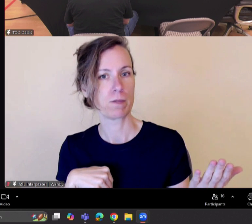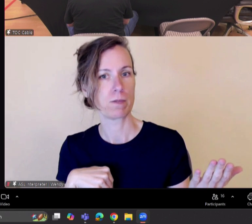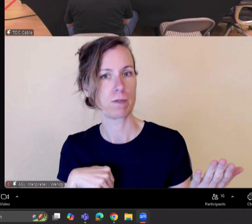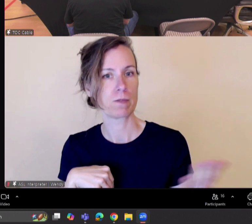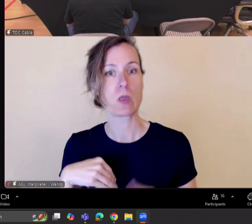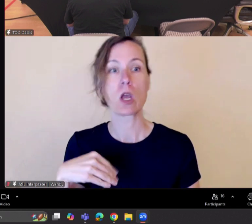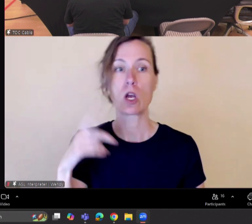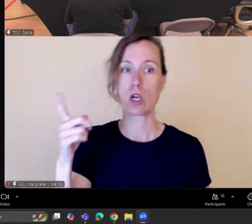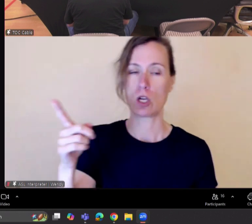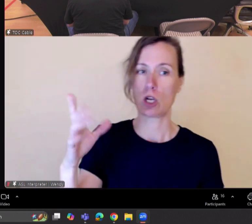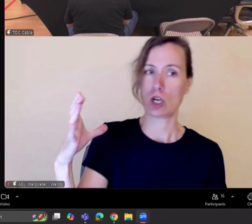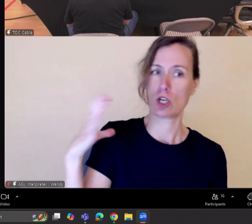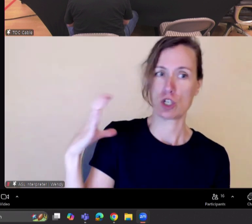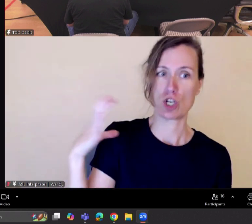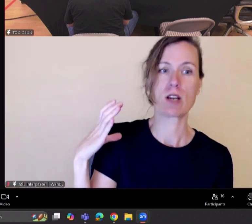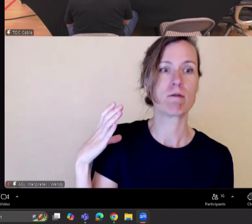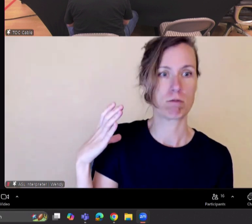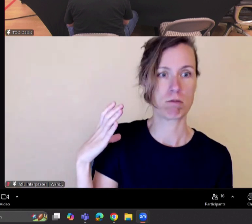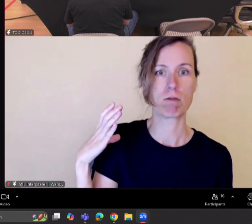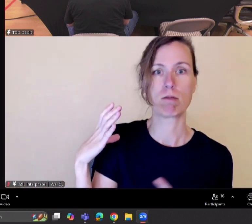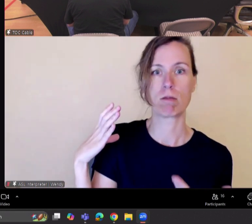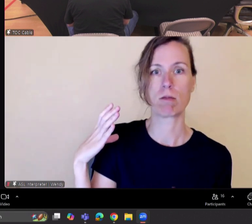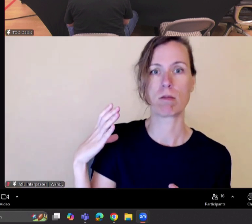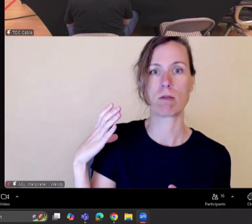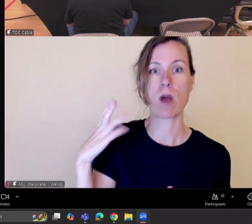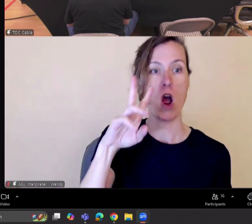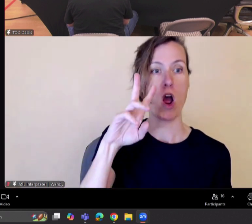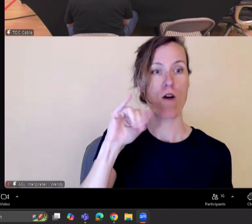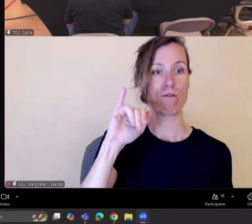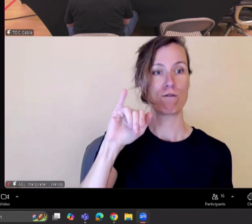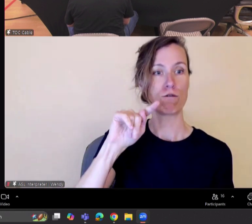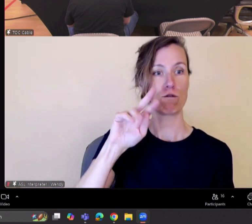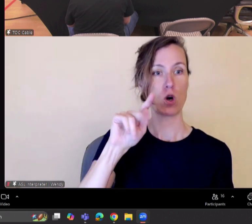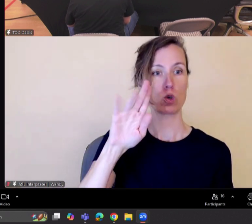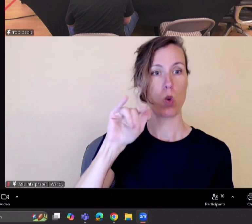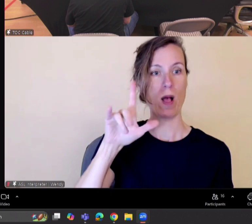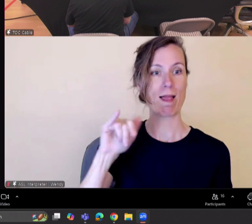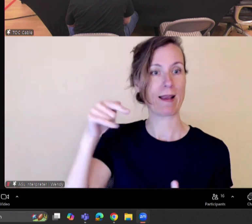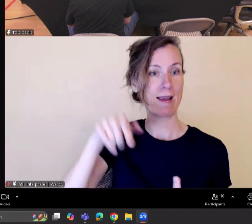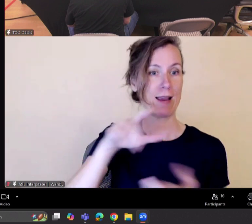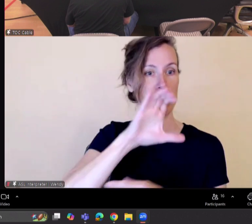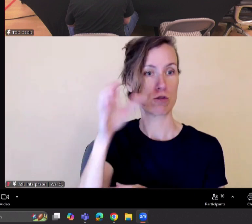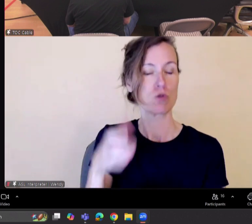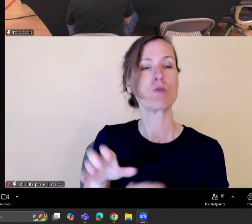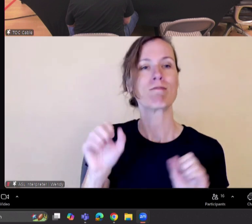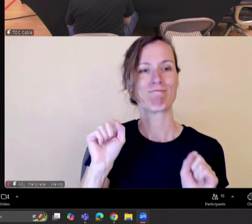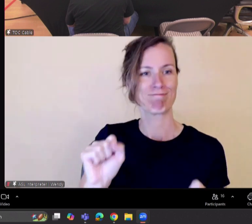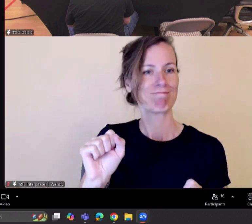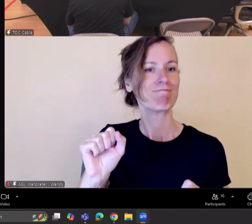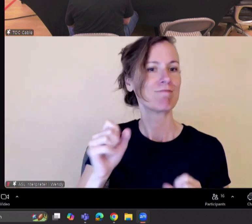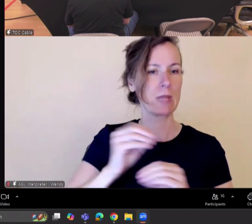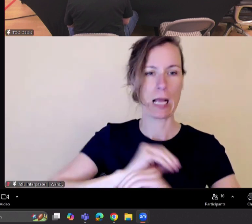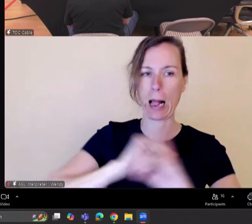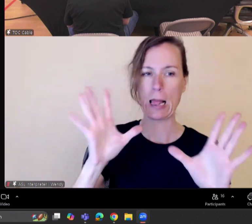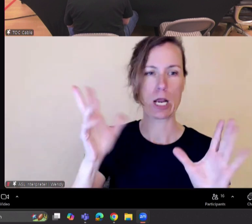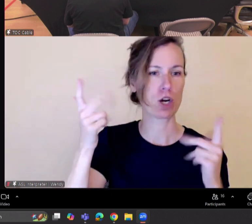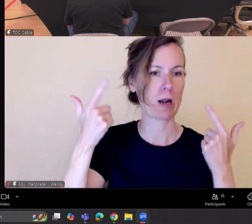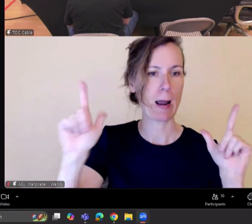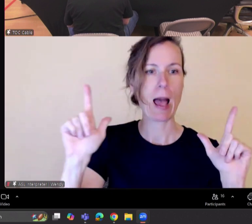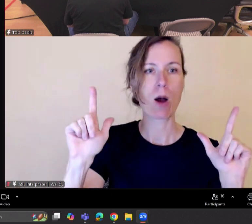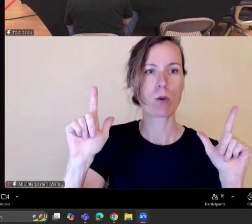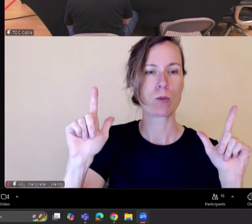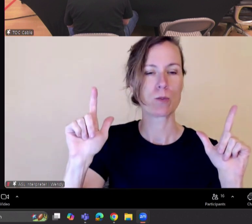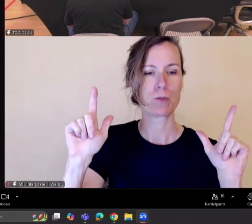Chief, I will say that virtually you're coming through loud and clear. I don't know. The issue is the speakers can't speak in our to.